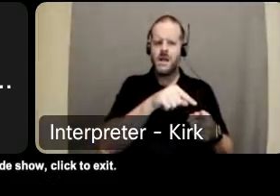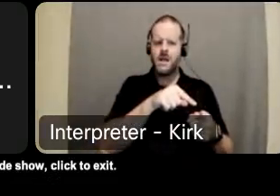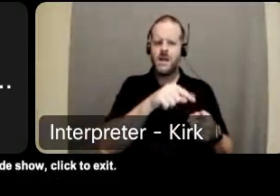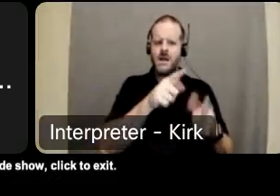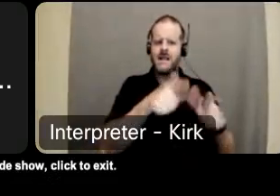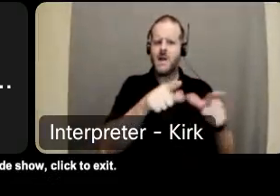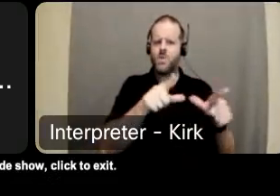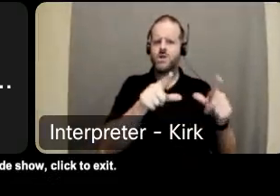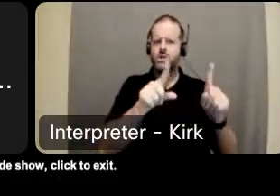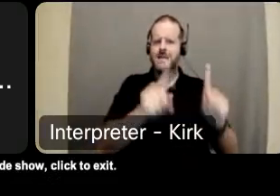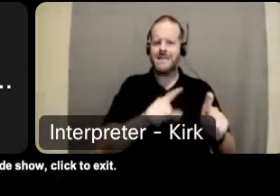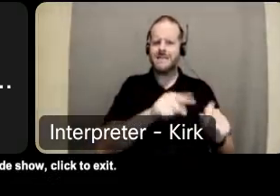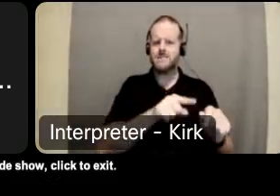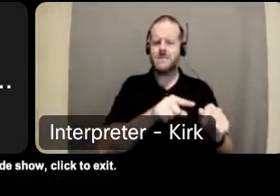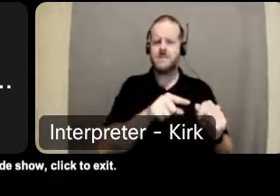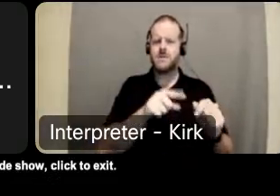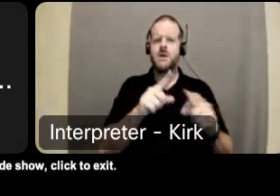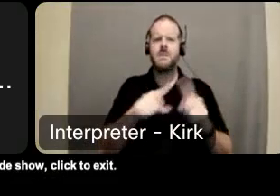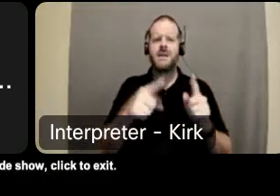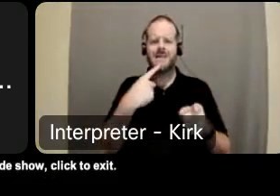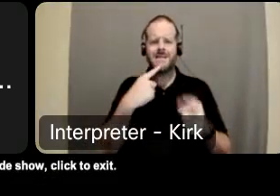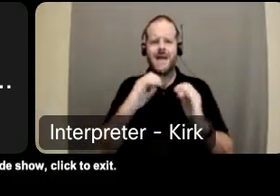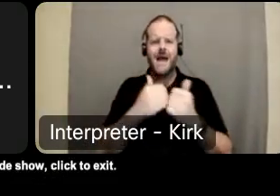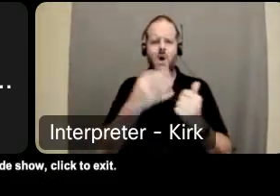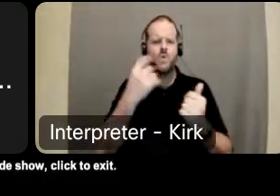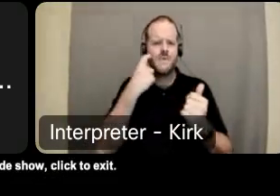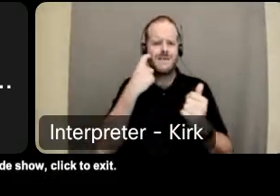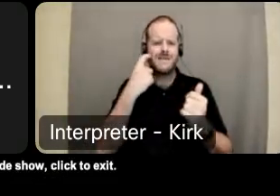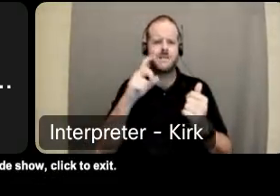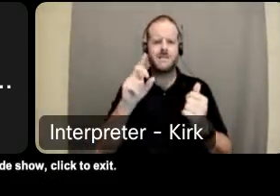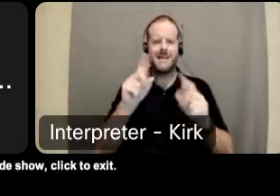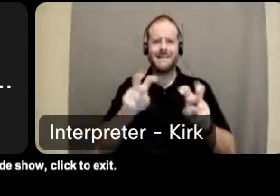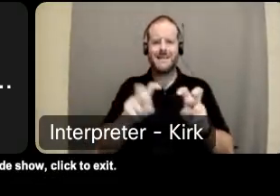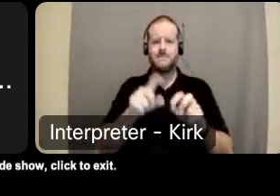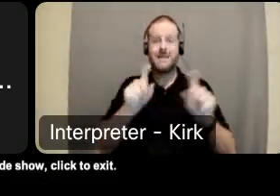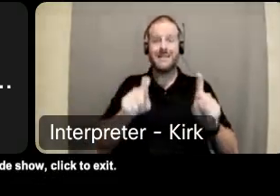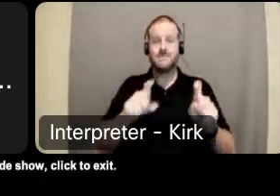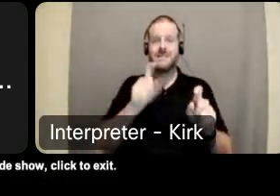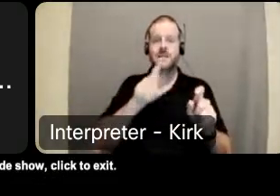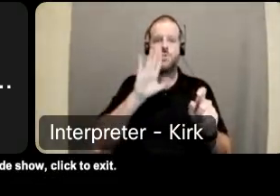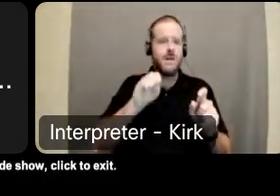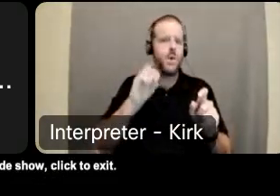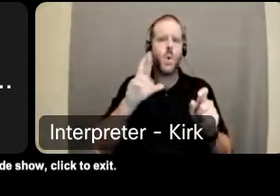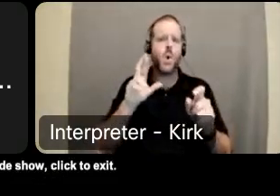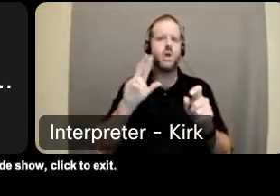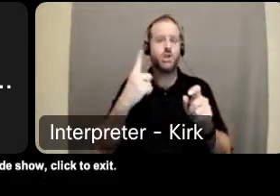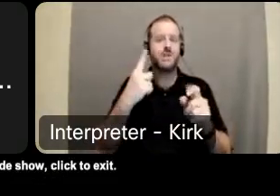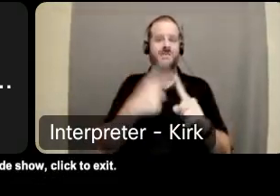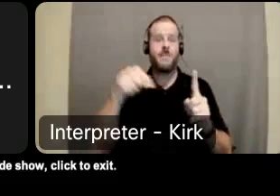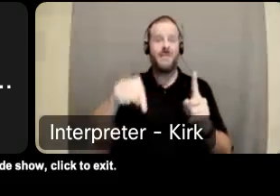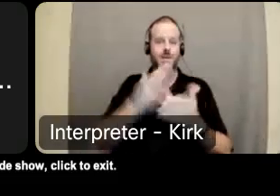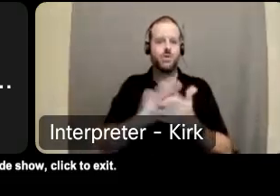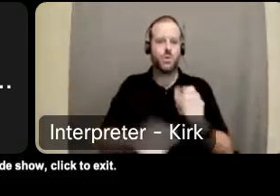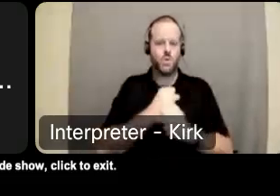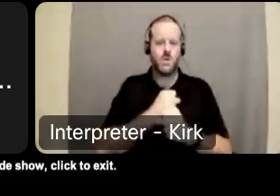language assessments, but it says how recent do the assessments need to be, or do they just need to be from this school